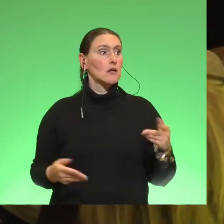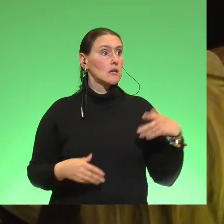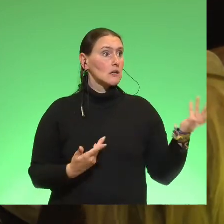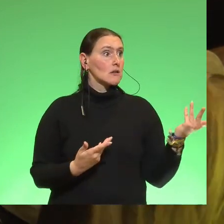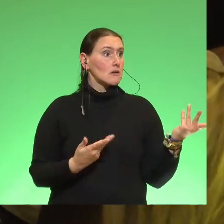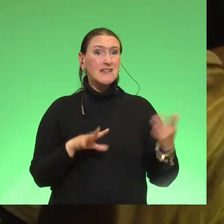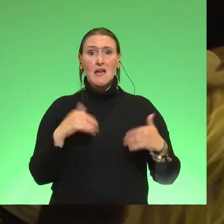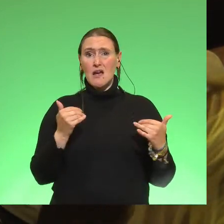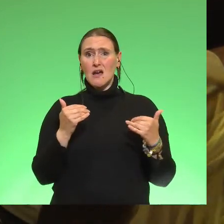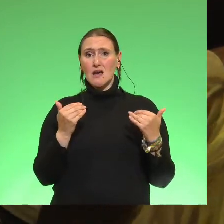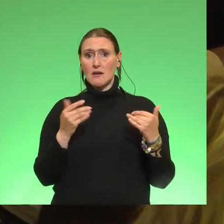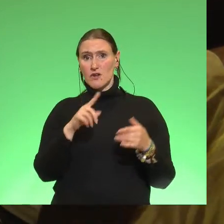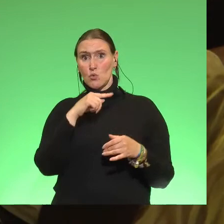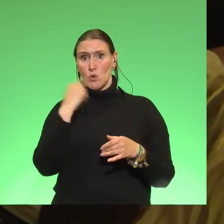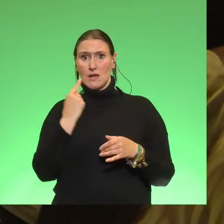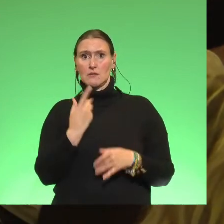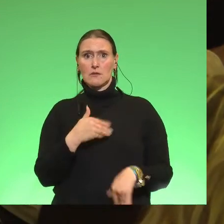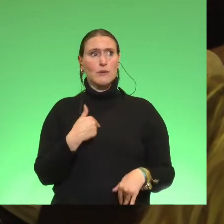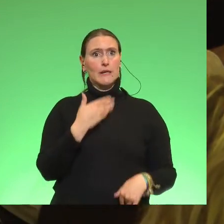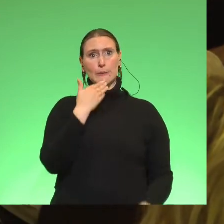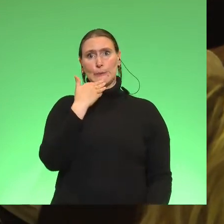whiteness, yeah. So anyway,